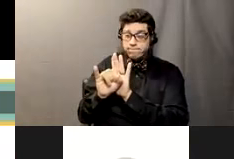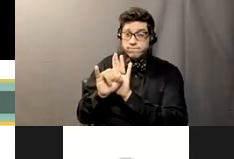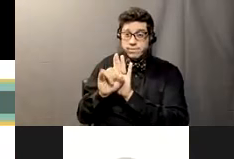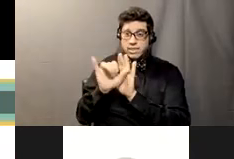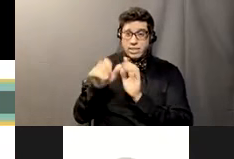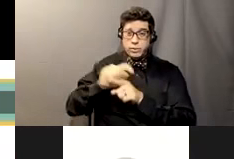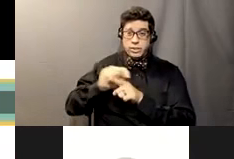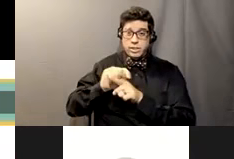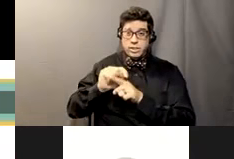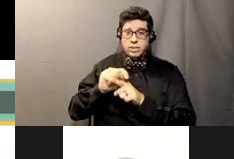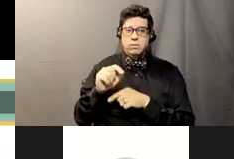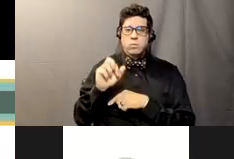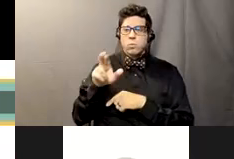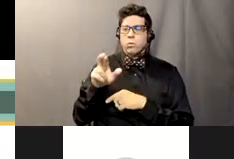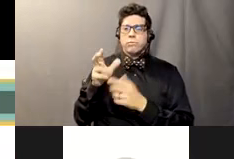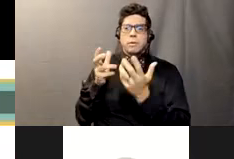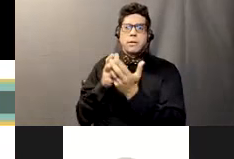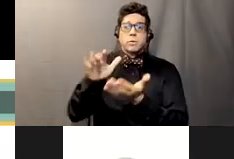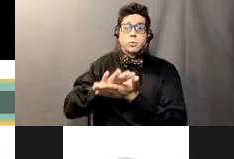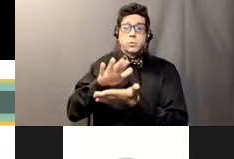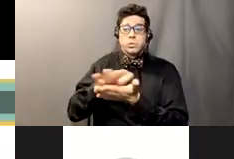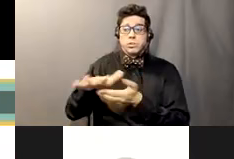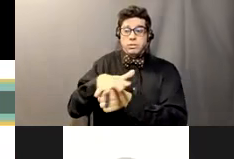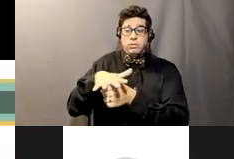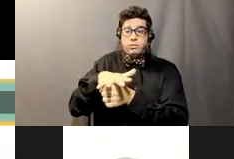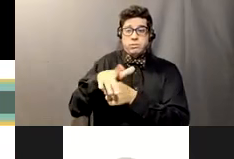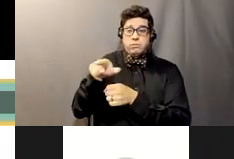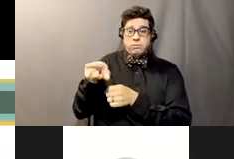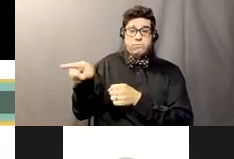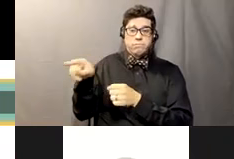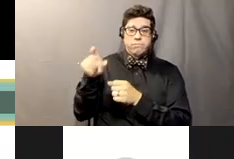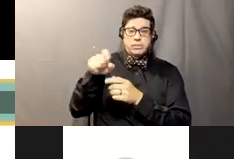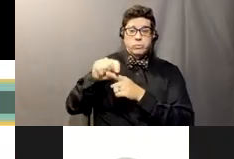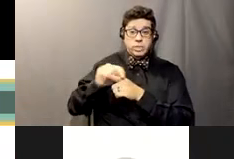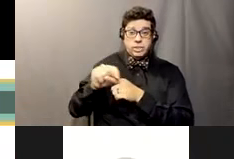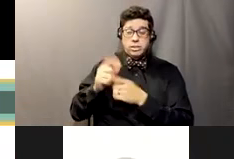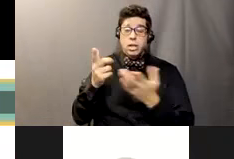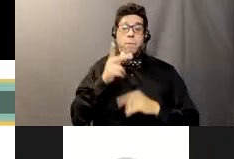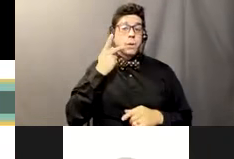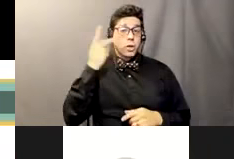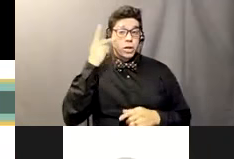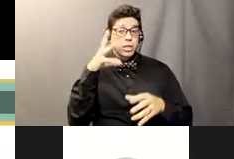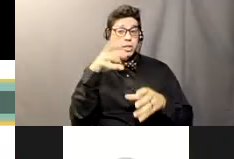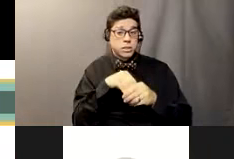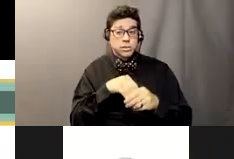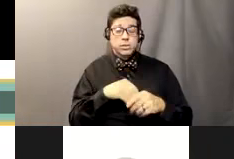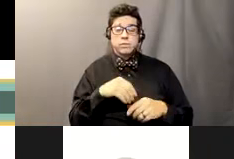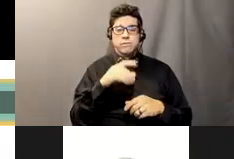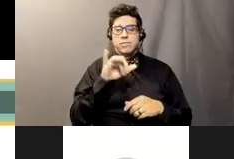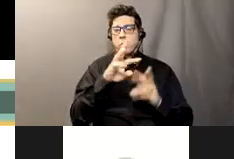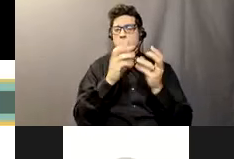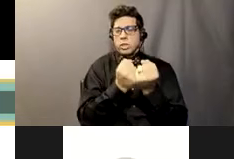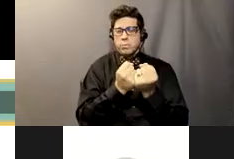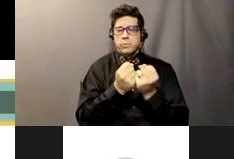be appropriate for the school sites. We also offer parent and community engagement, which includes workshops that touch on